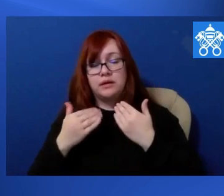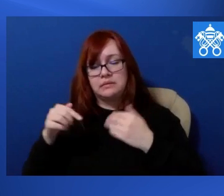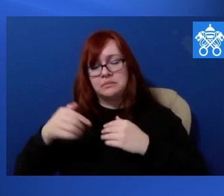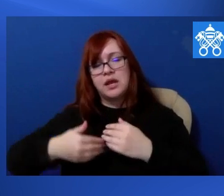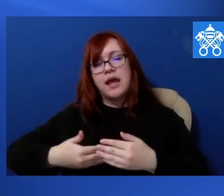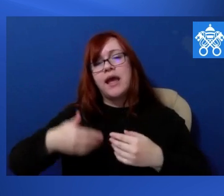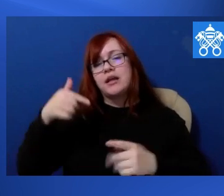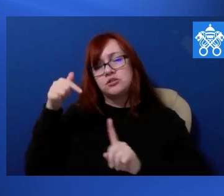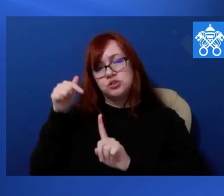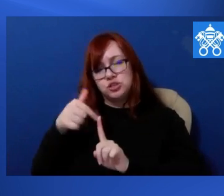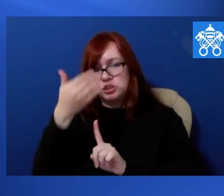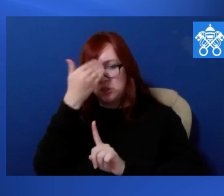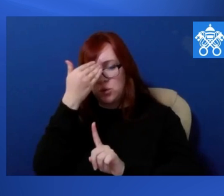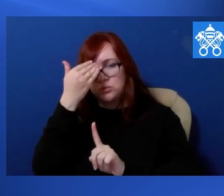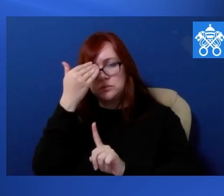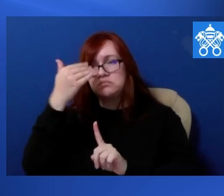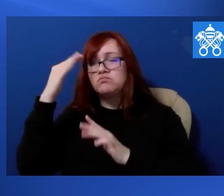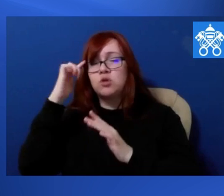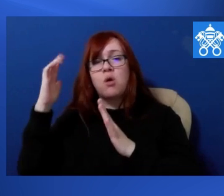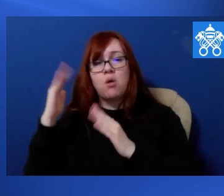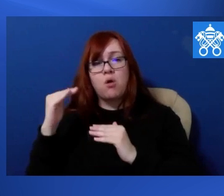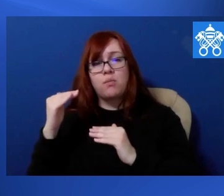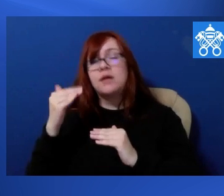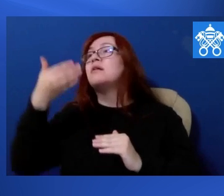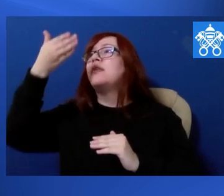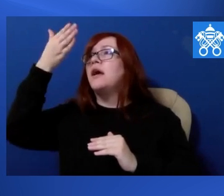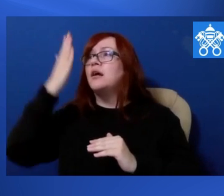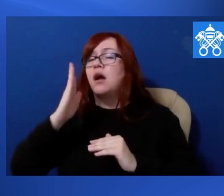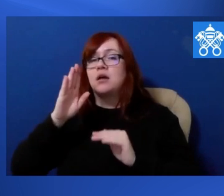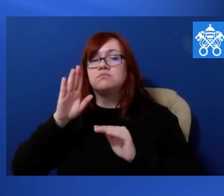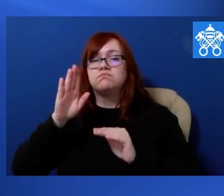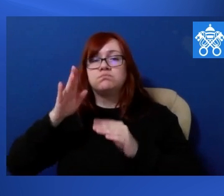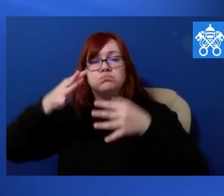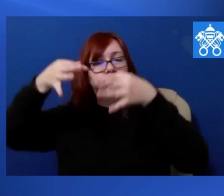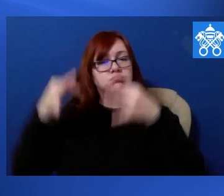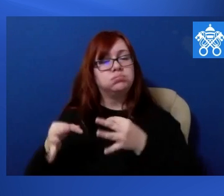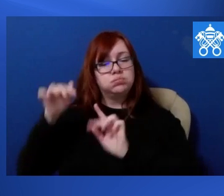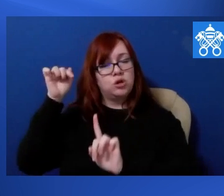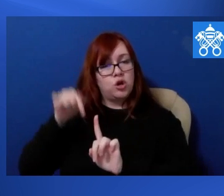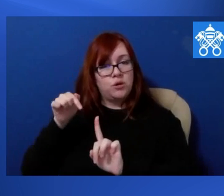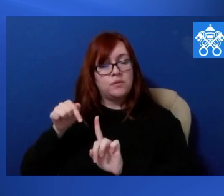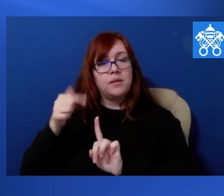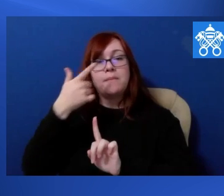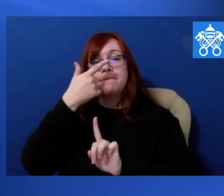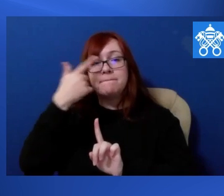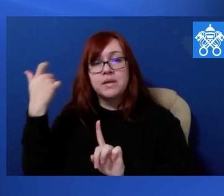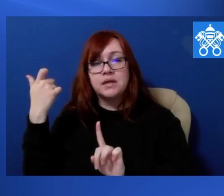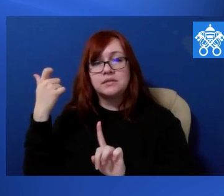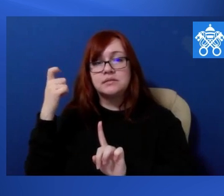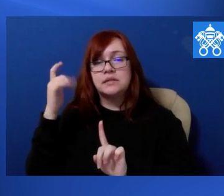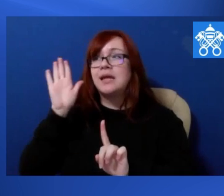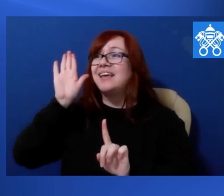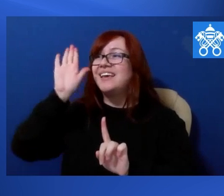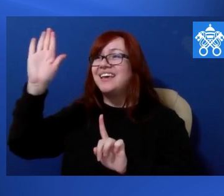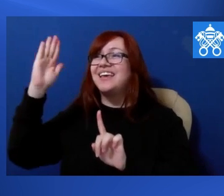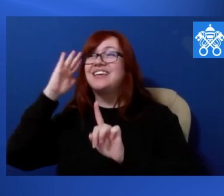mind that God chose her, Mary of Nazareth, because He saw His own